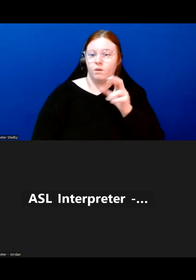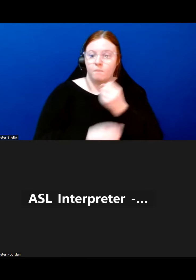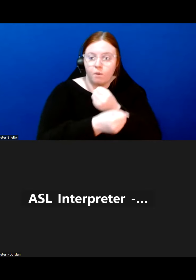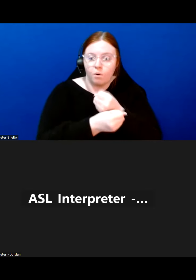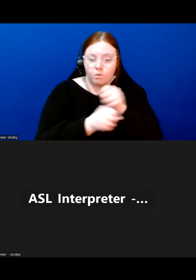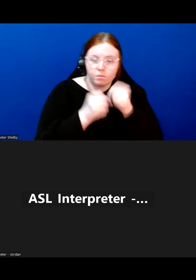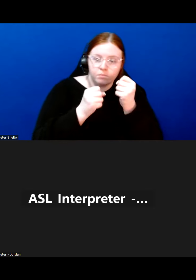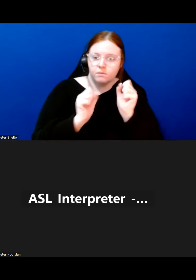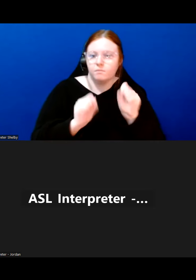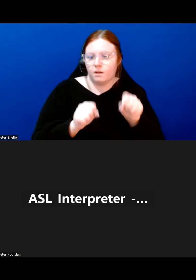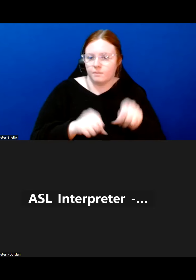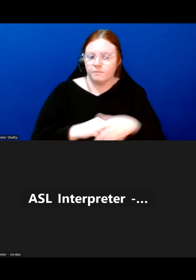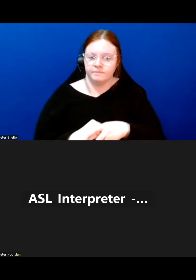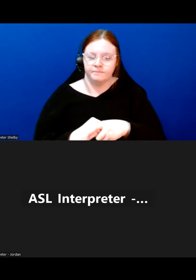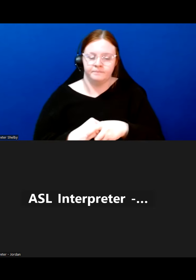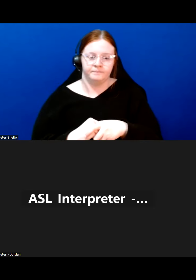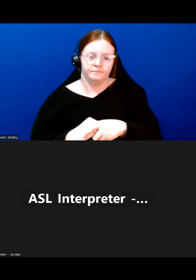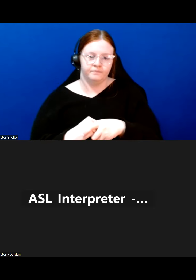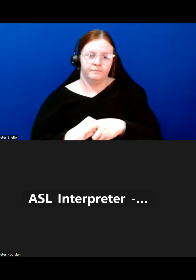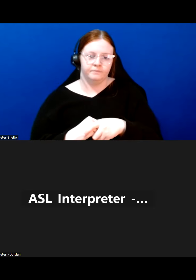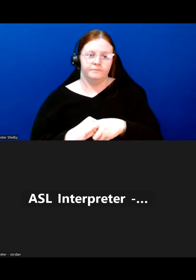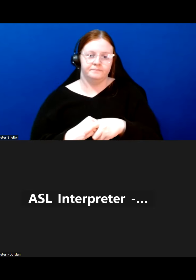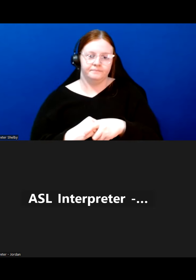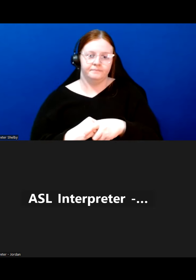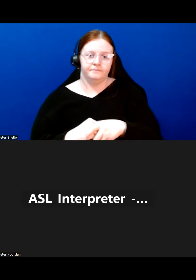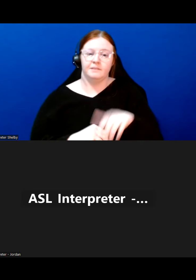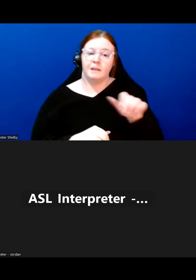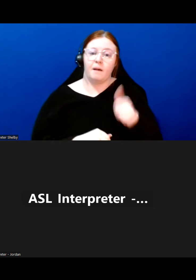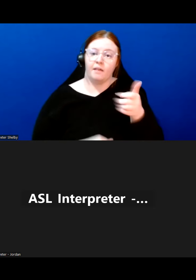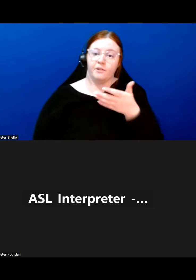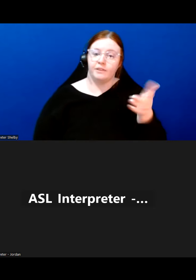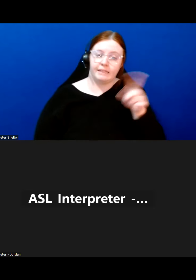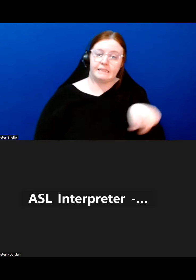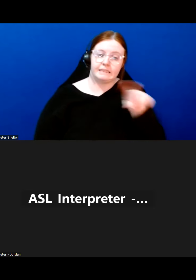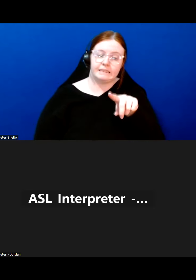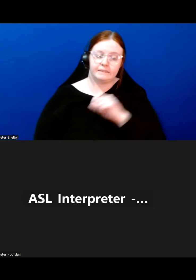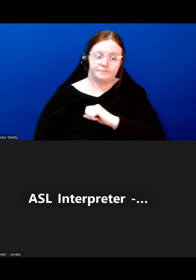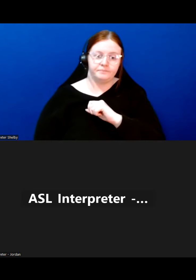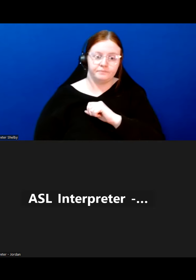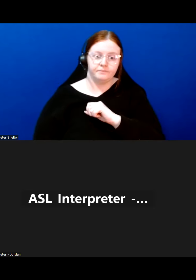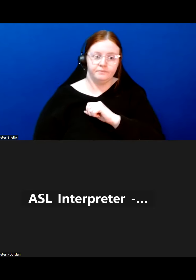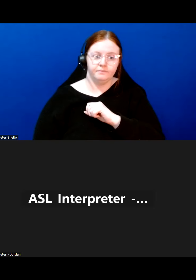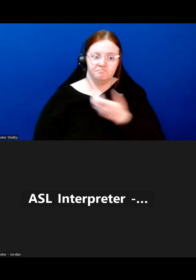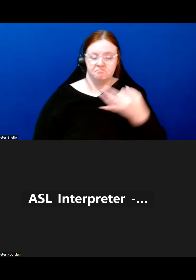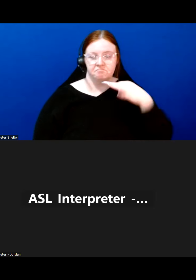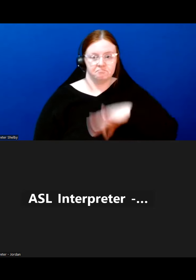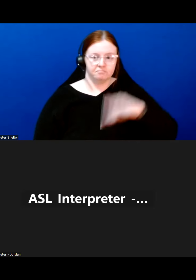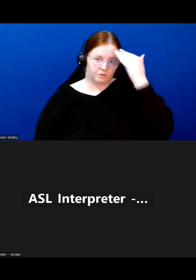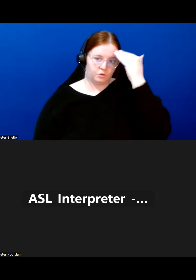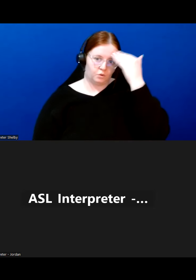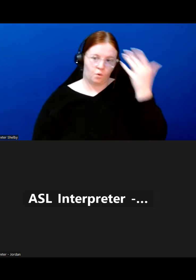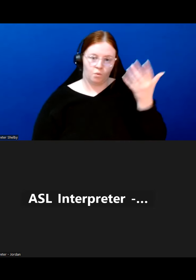well. Some other things on this slide that might be useful to know is